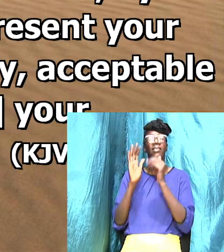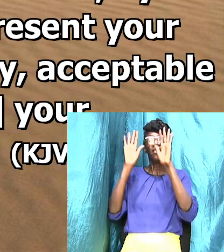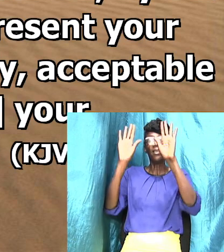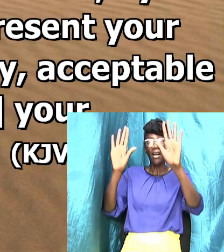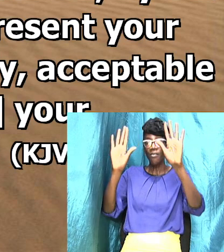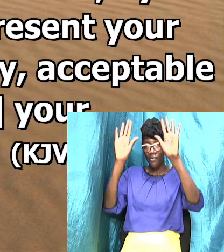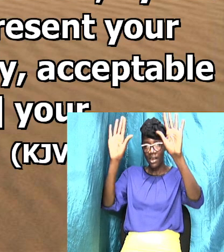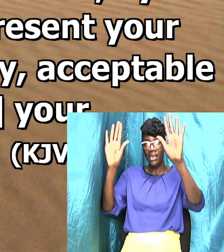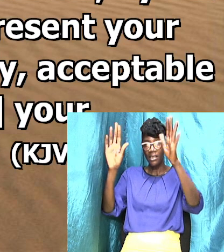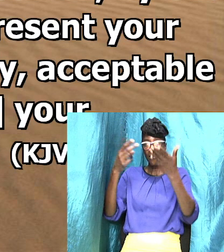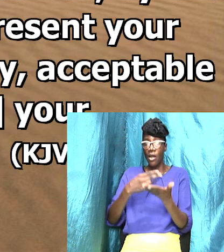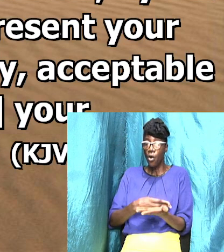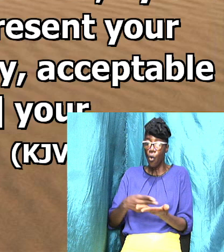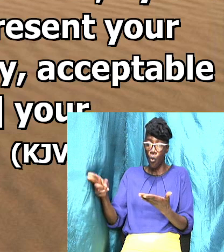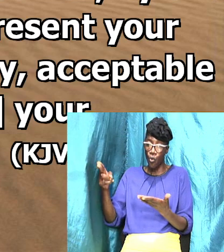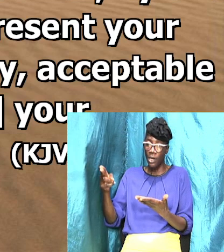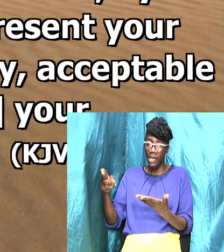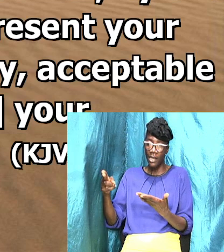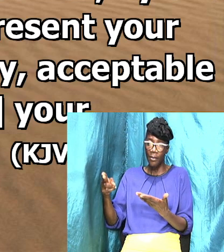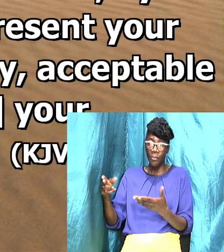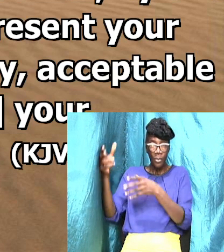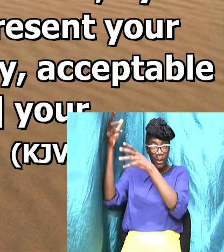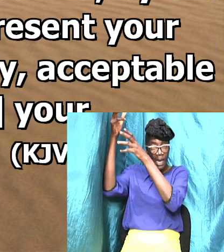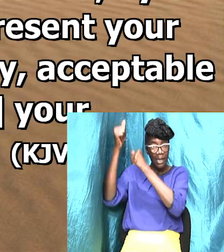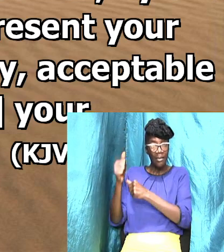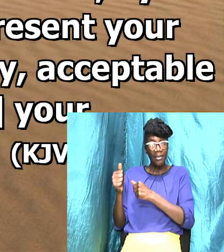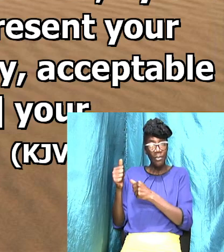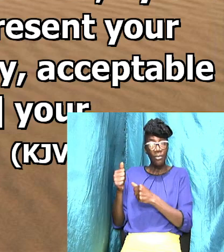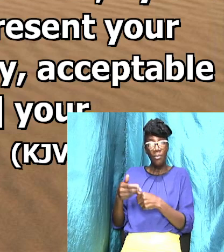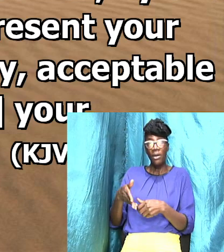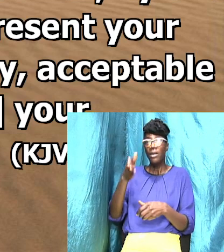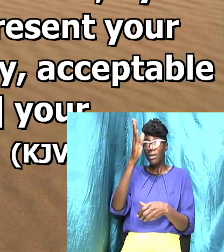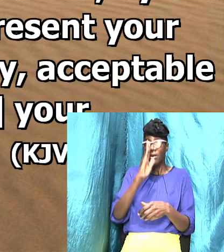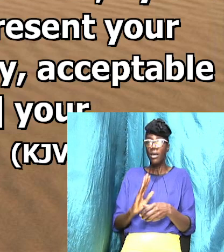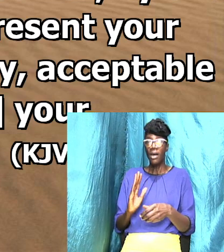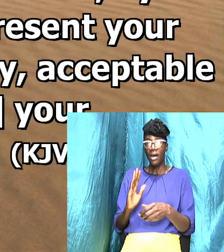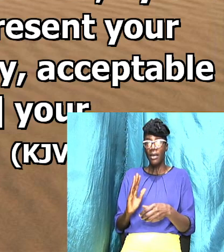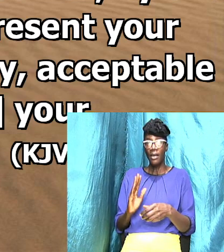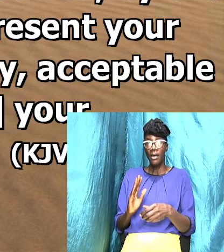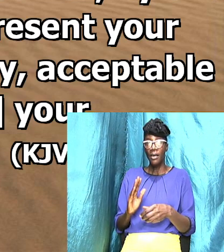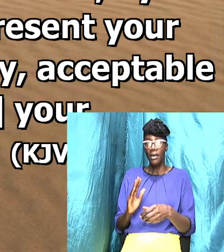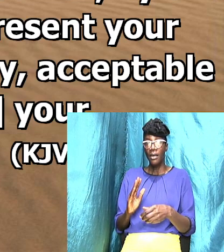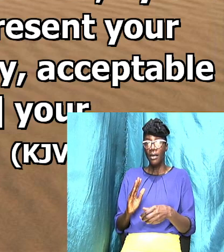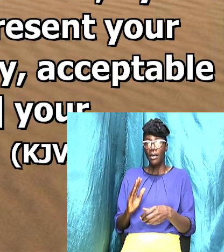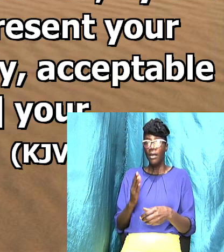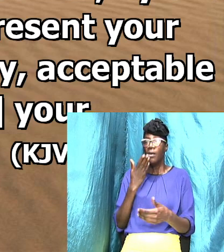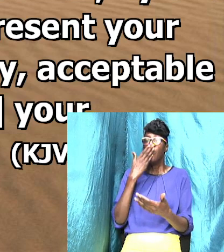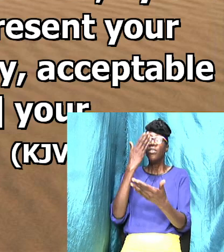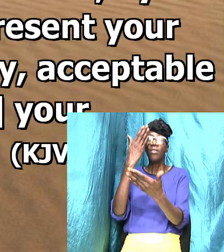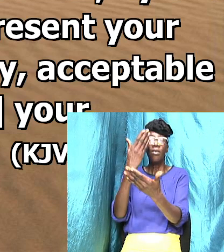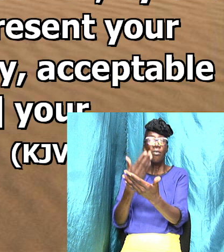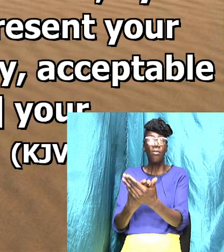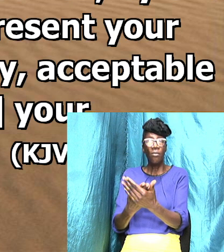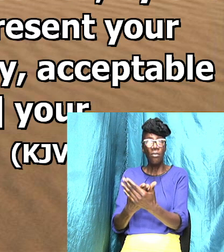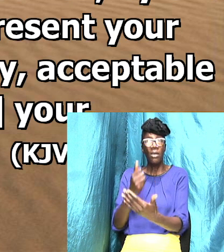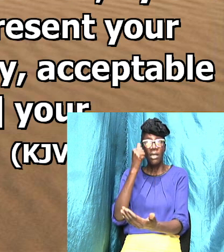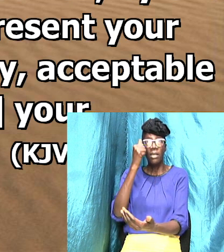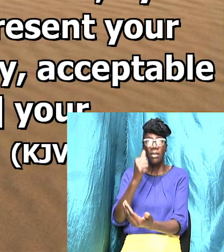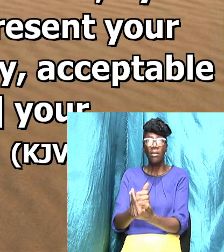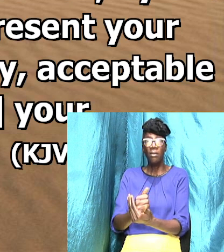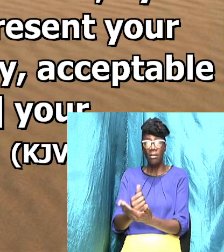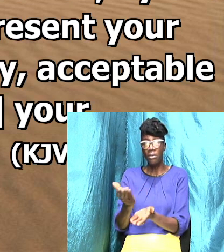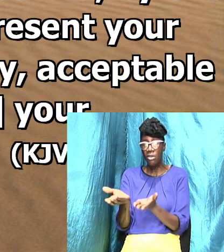sacrifice, holy and acceptable unto God, which is your reasonable service. Paul says,